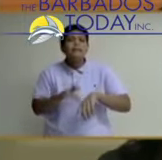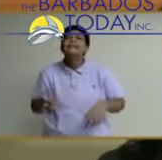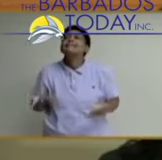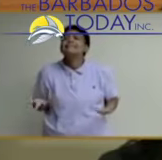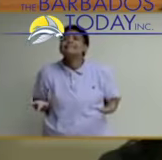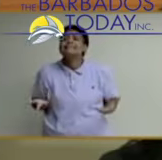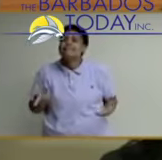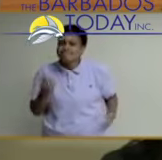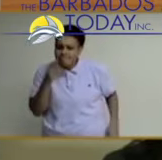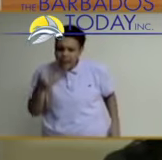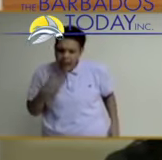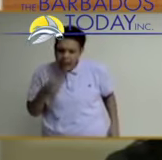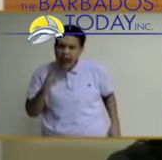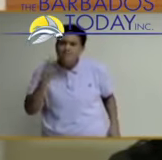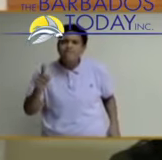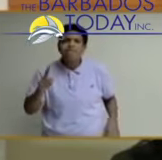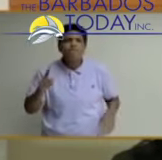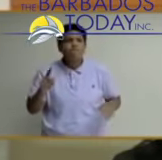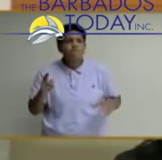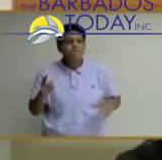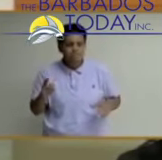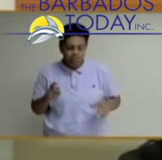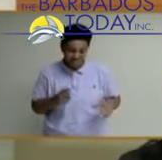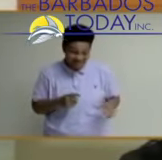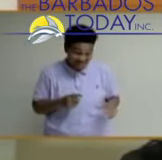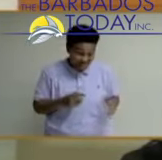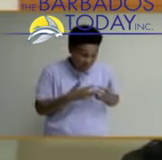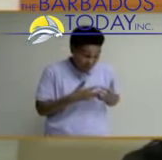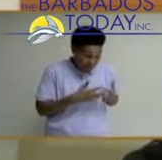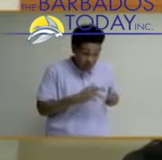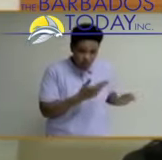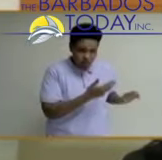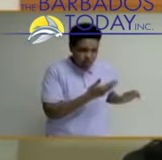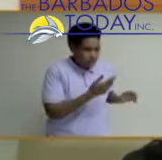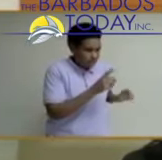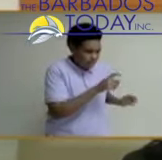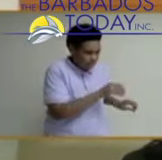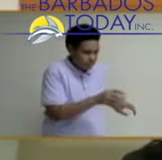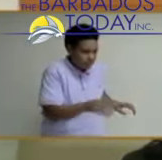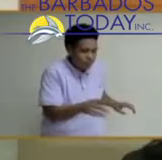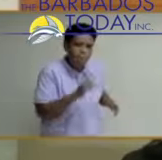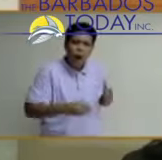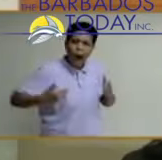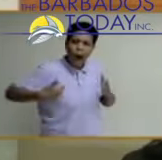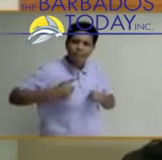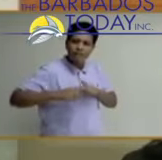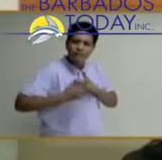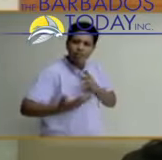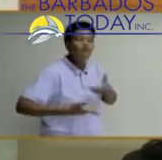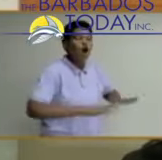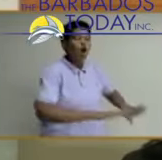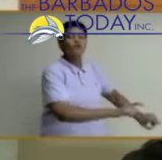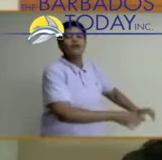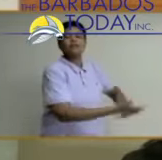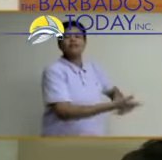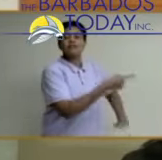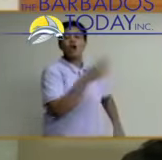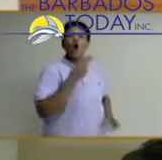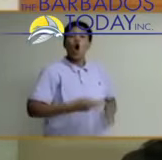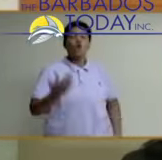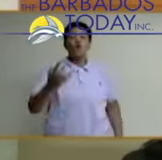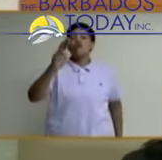the reagents on a consistent basis. So I know that many persons are concerned.